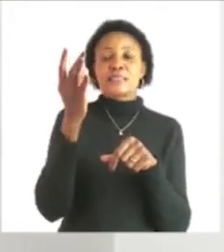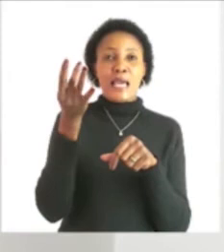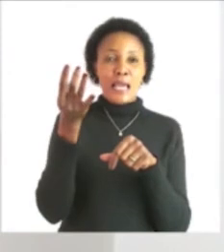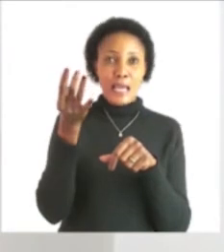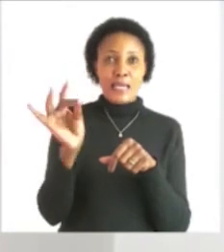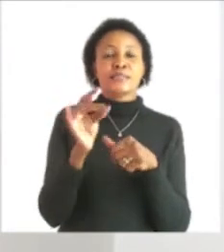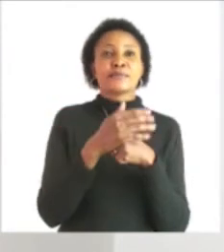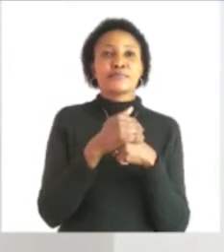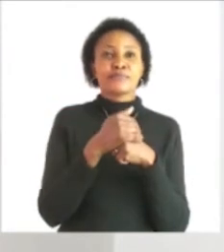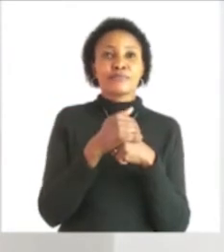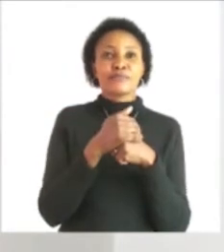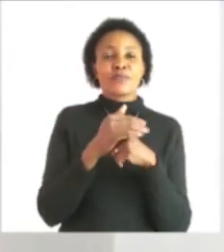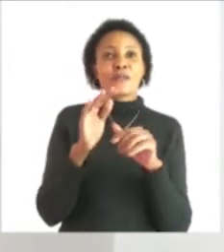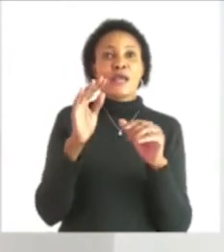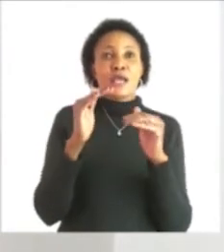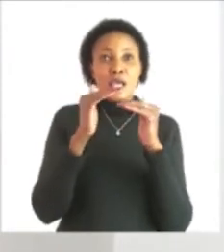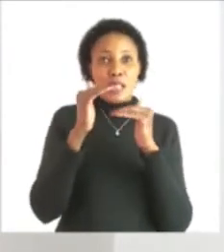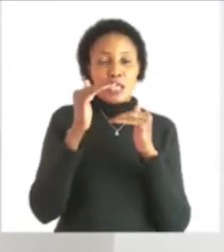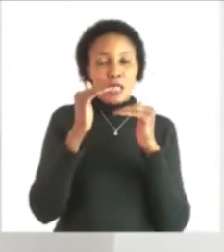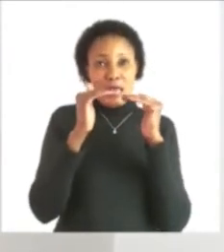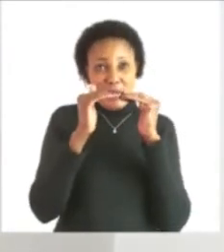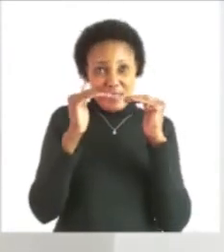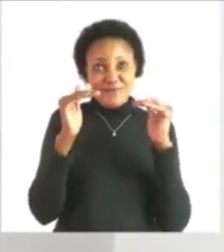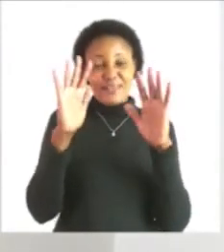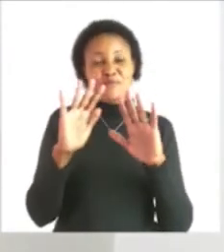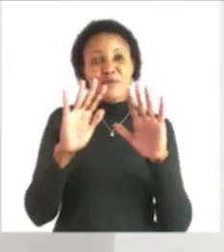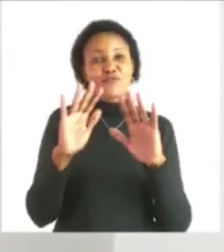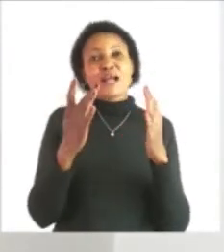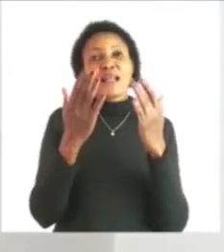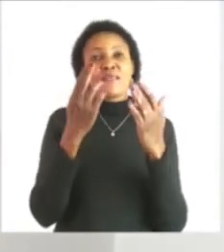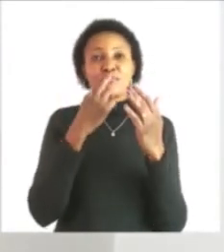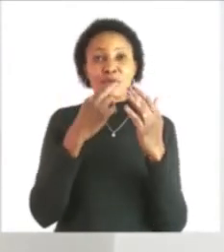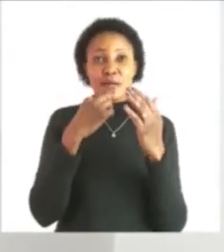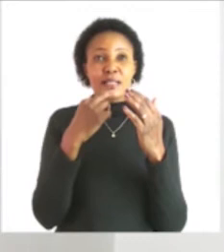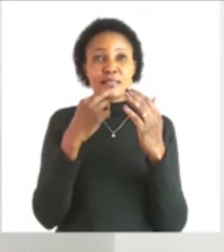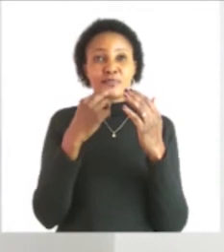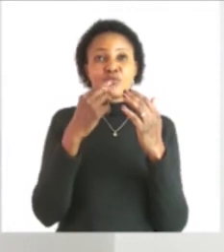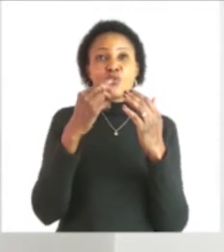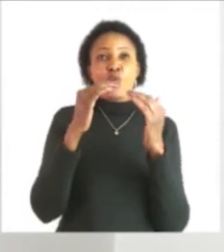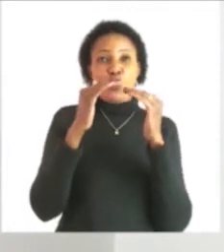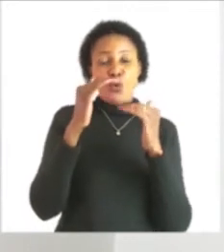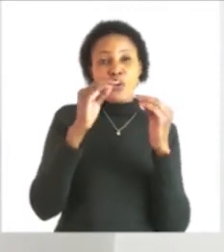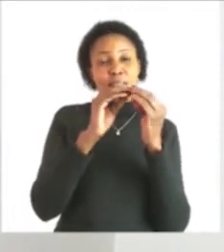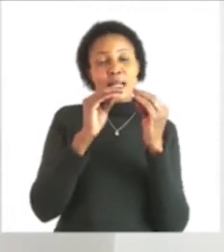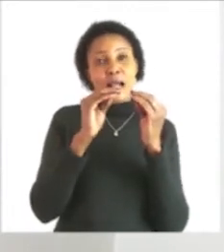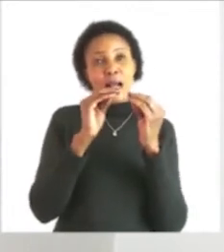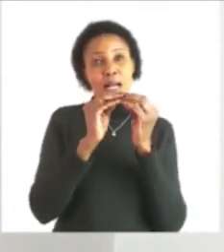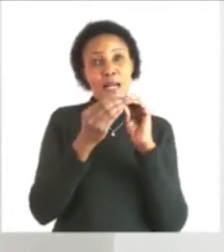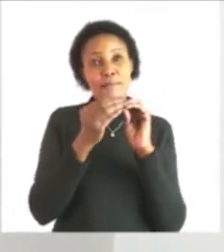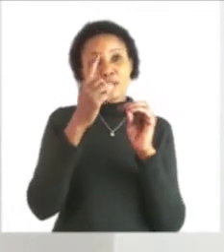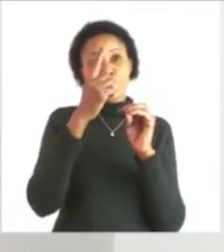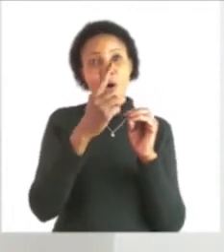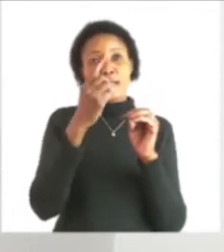even numbers you must color in red. And all the odd numbers are 1, 3,